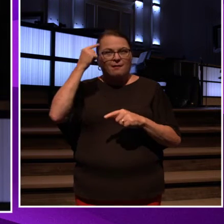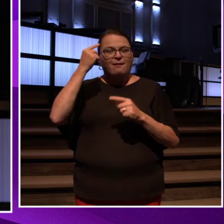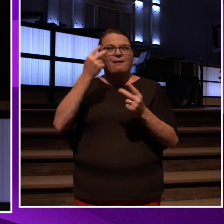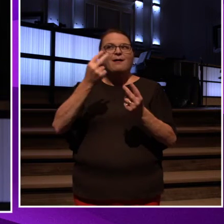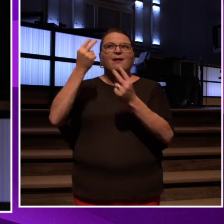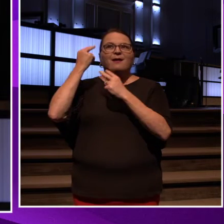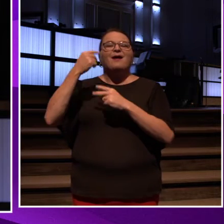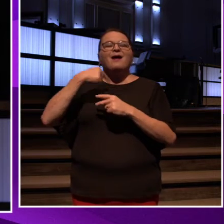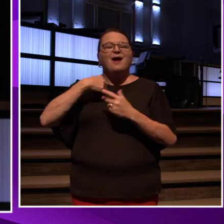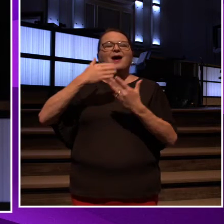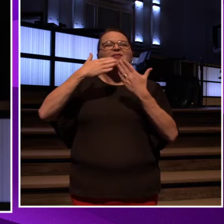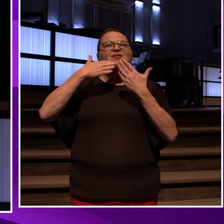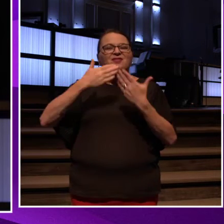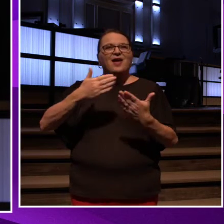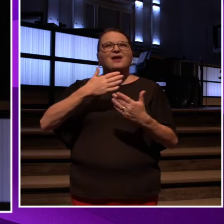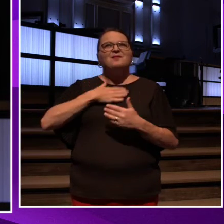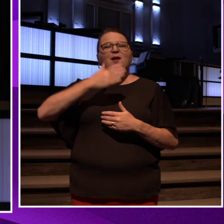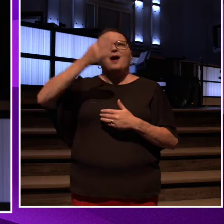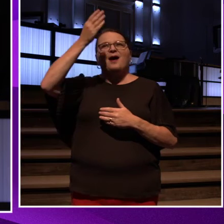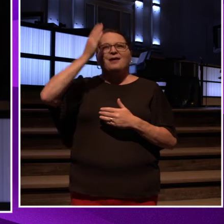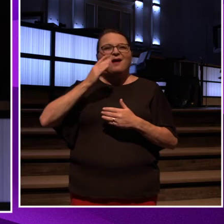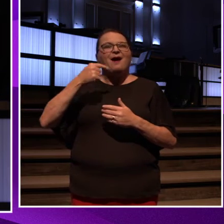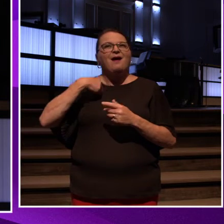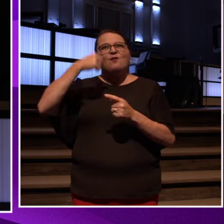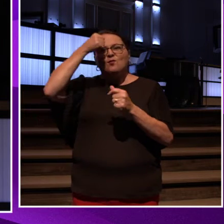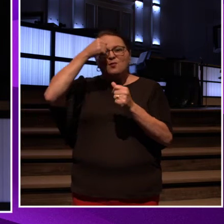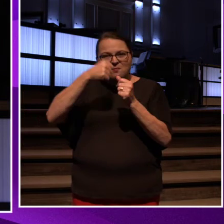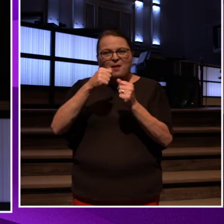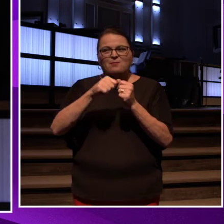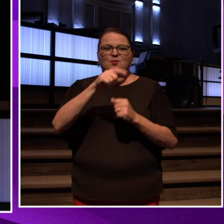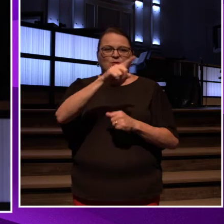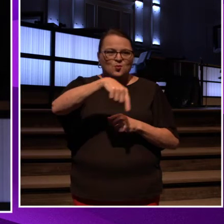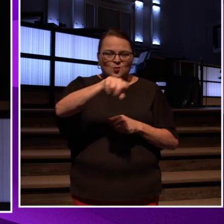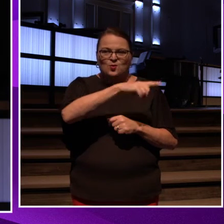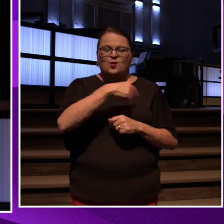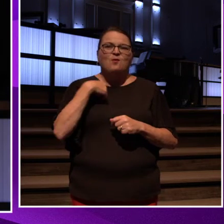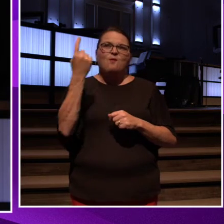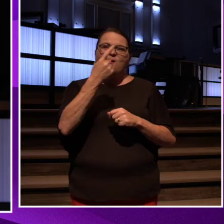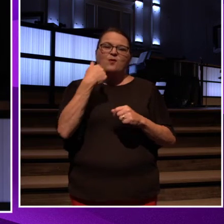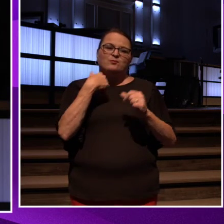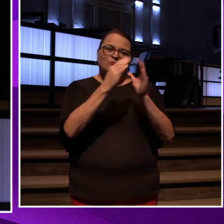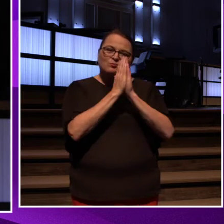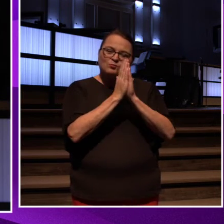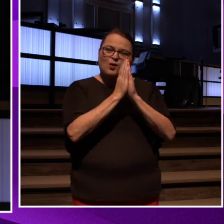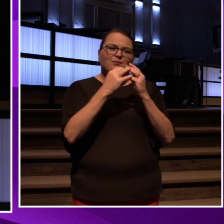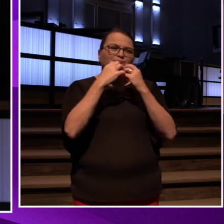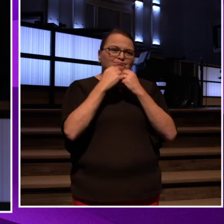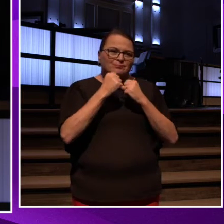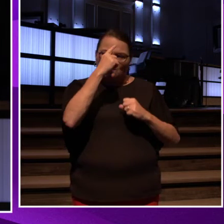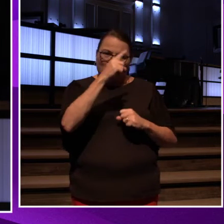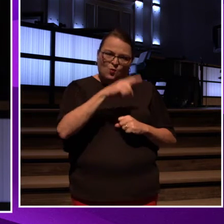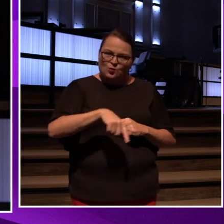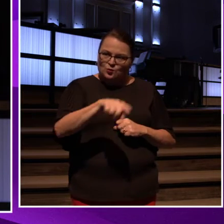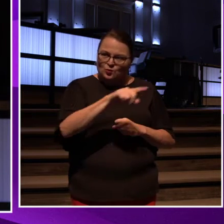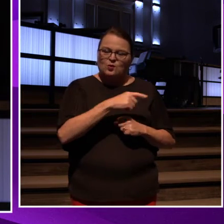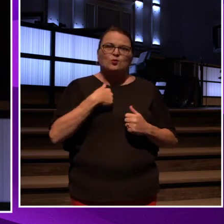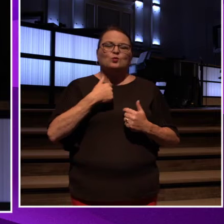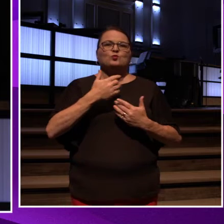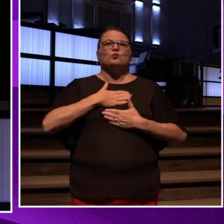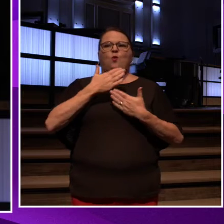my God in all my remembrance of you, always in every prayer of mine for you all. It says, making my prayer with